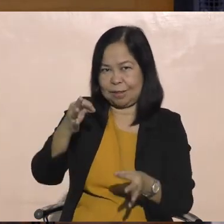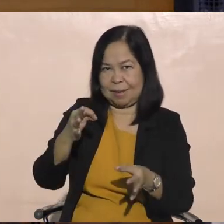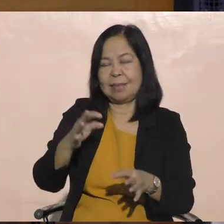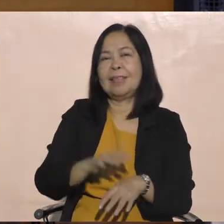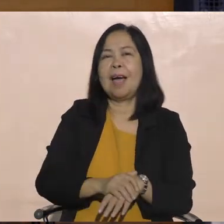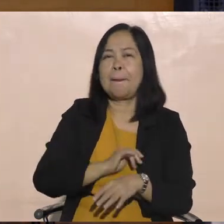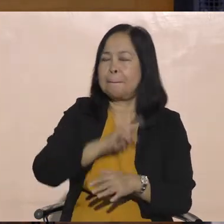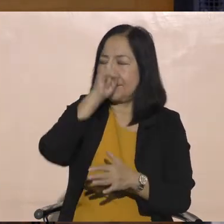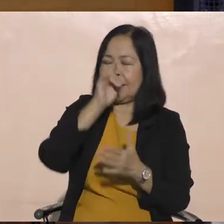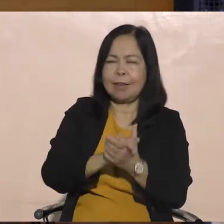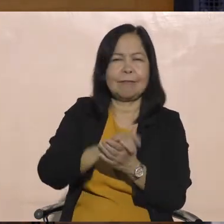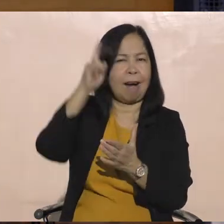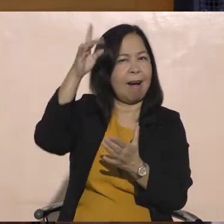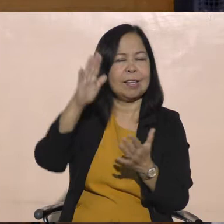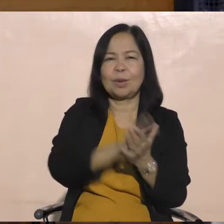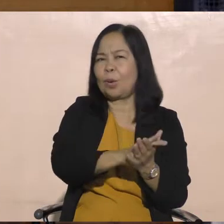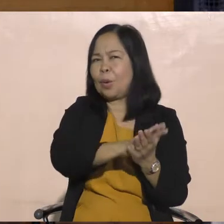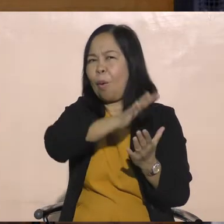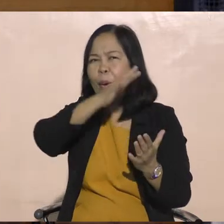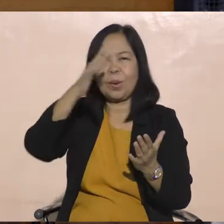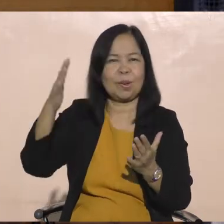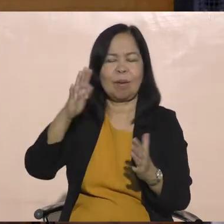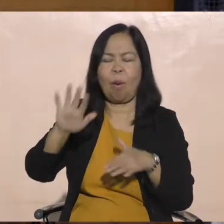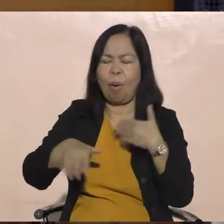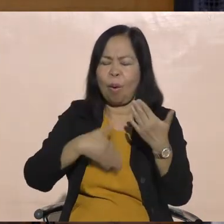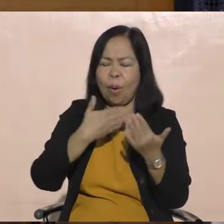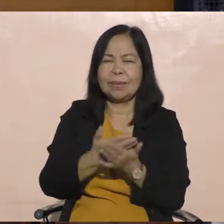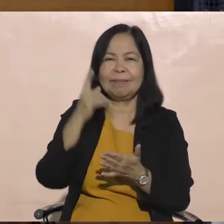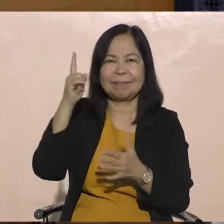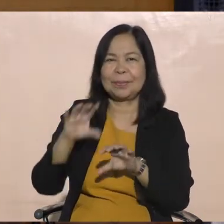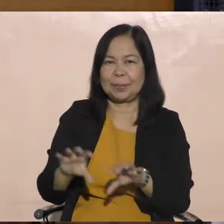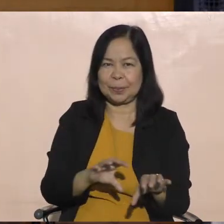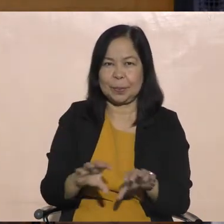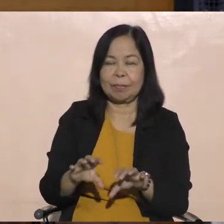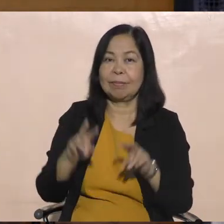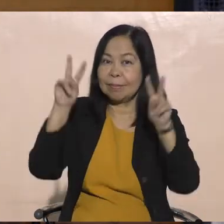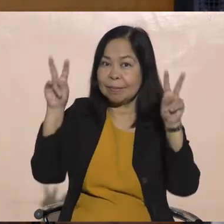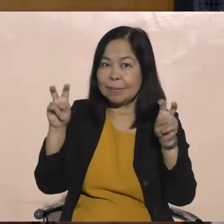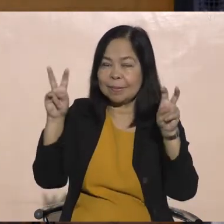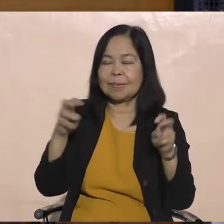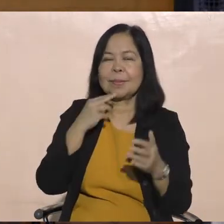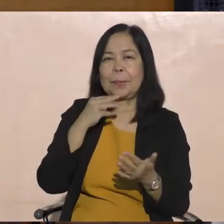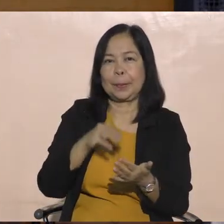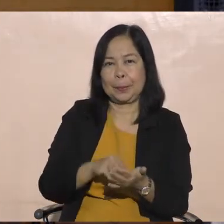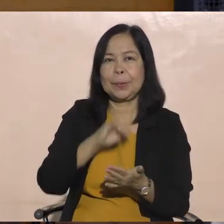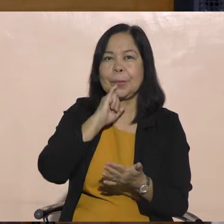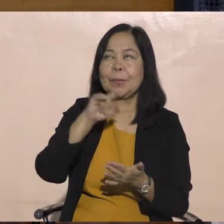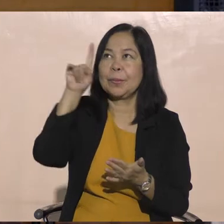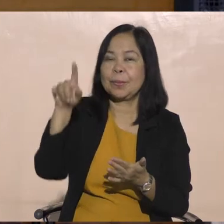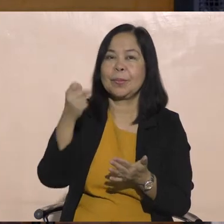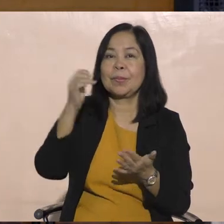is glorious in all He does. Amen. Hallelujah. So the title of this message is